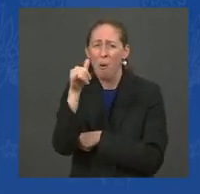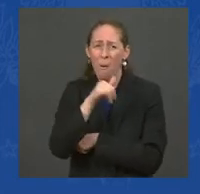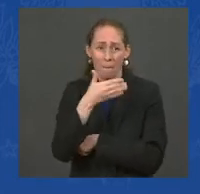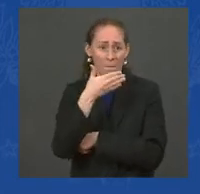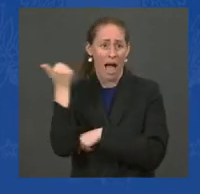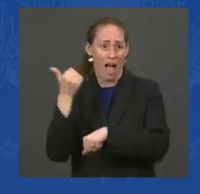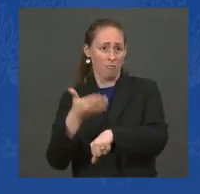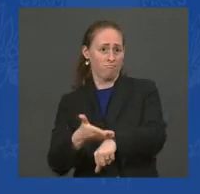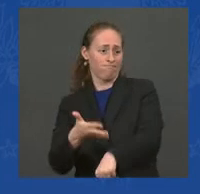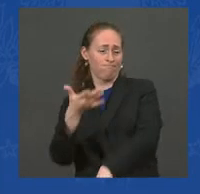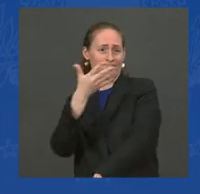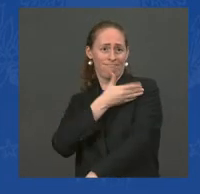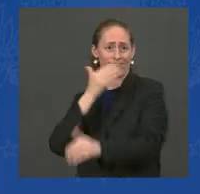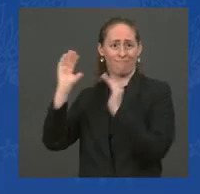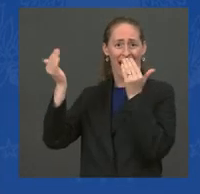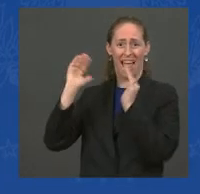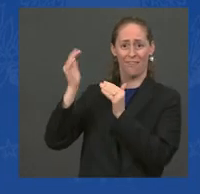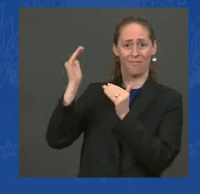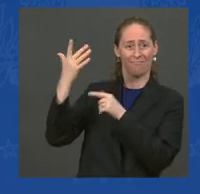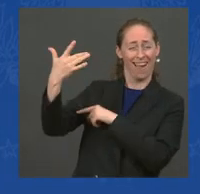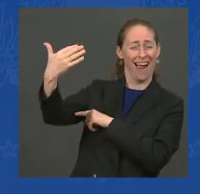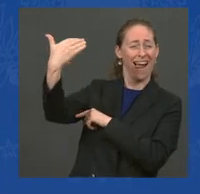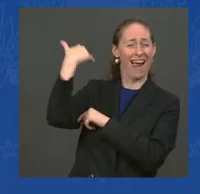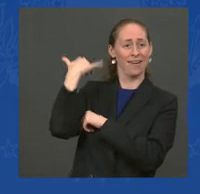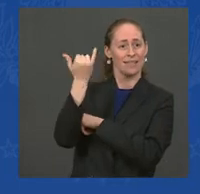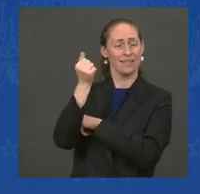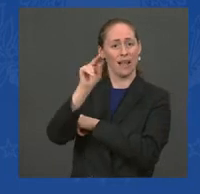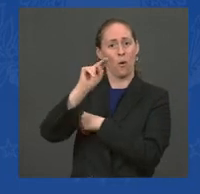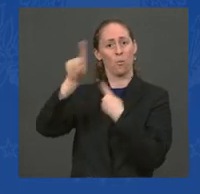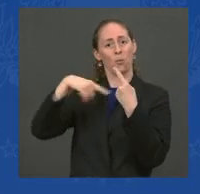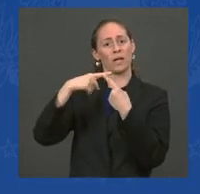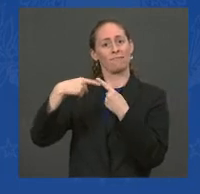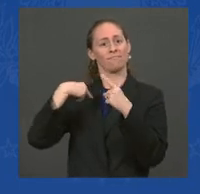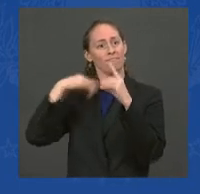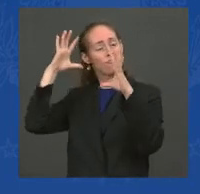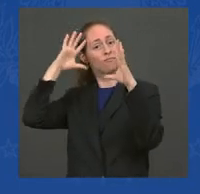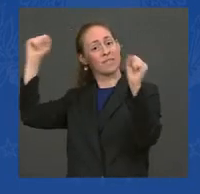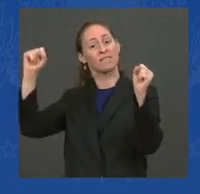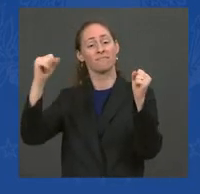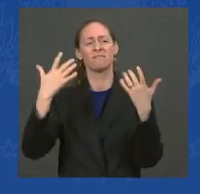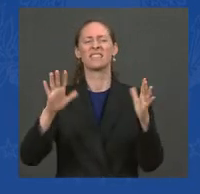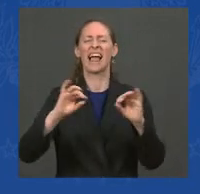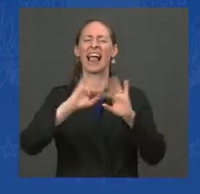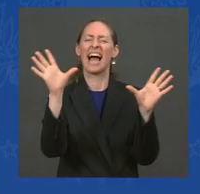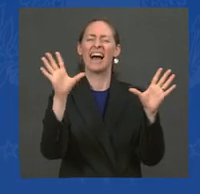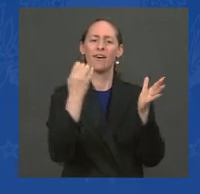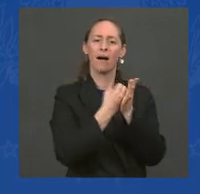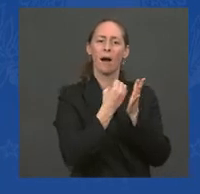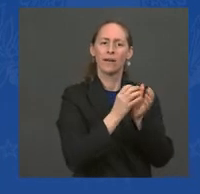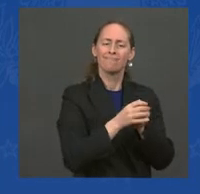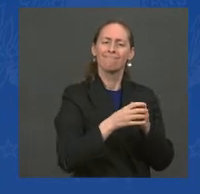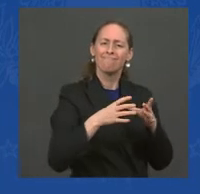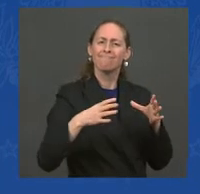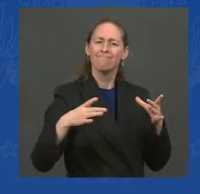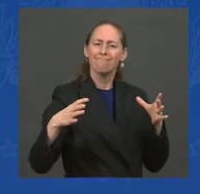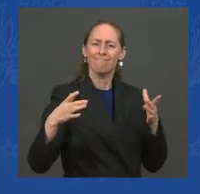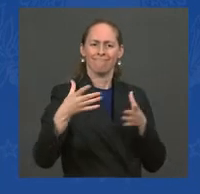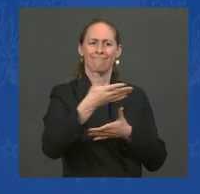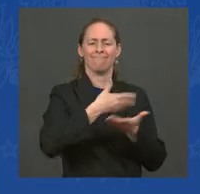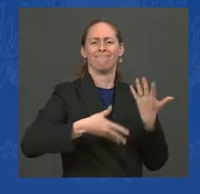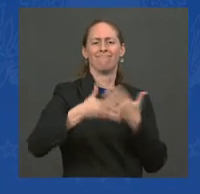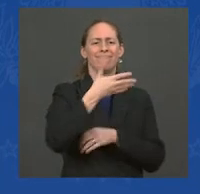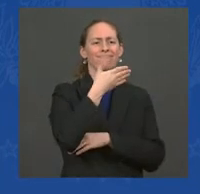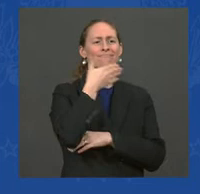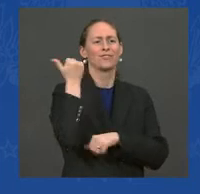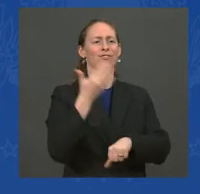that our recovery is moving forward, even in the face of a COVID pandemic. That improvement was widespread.